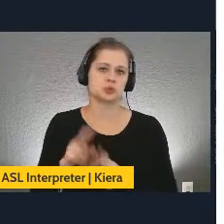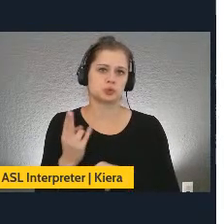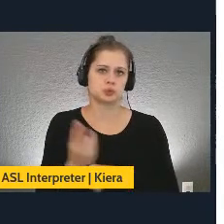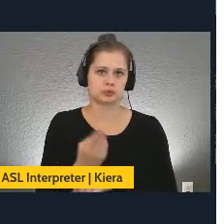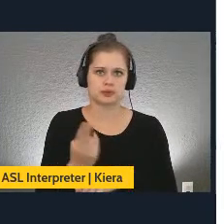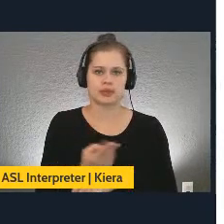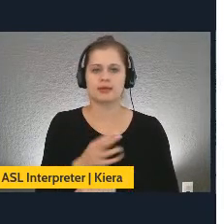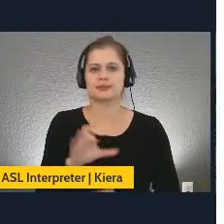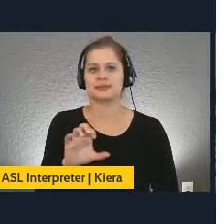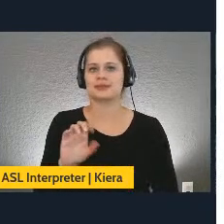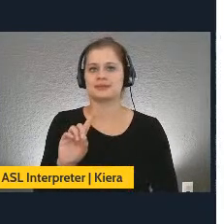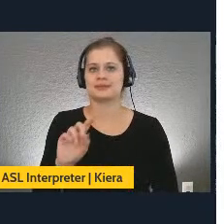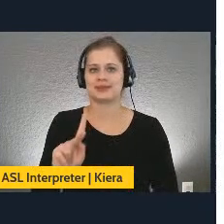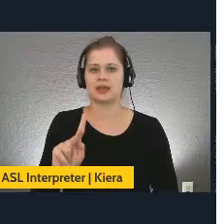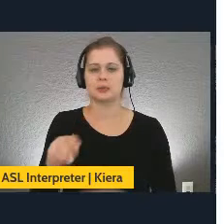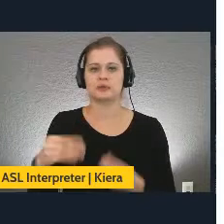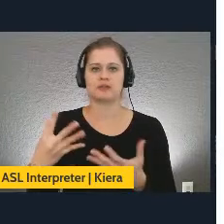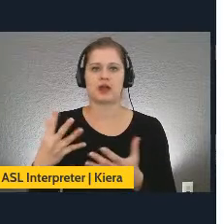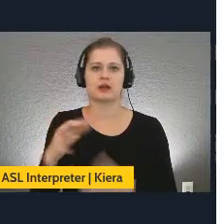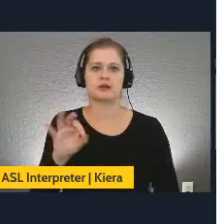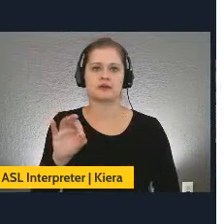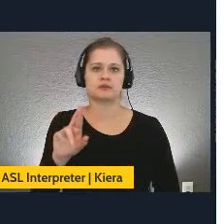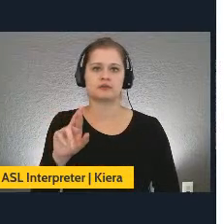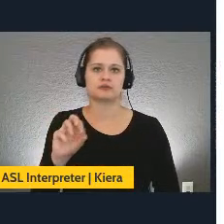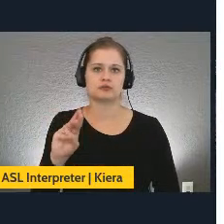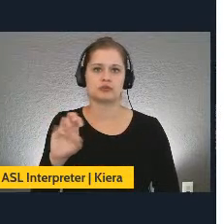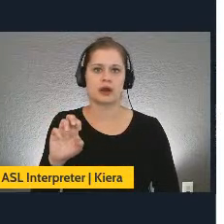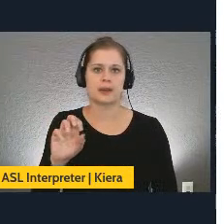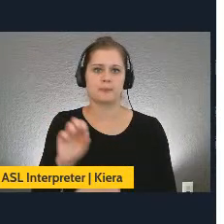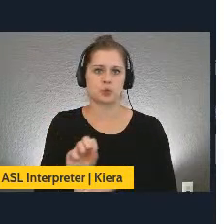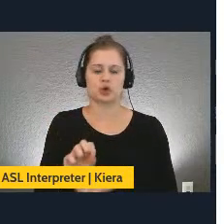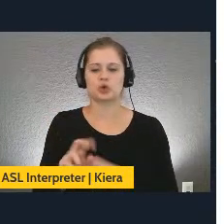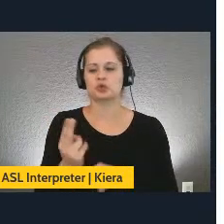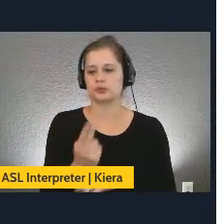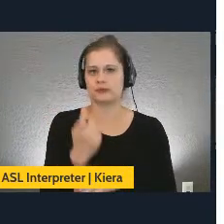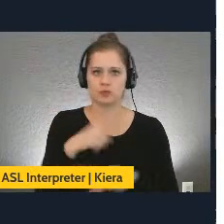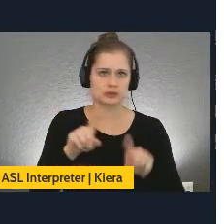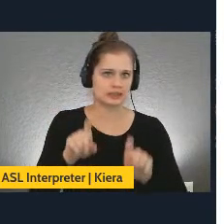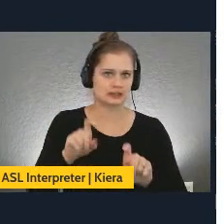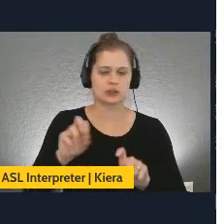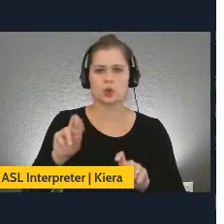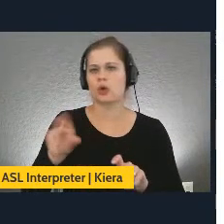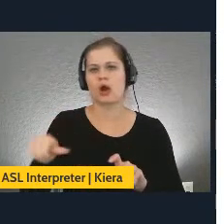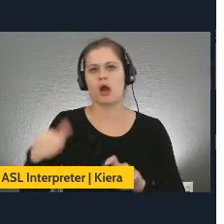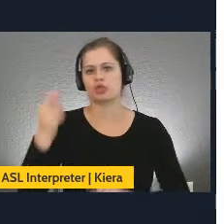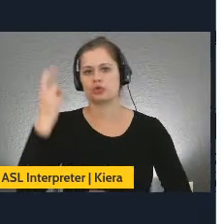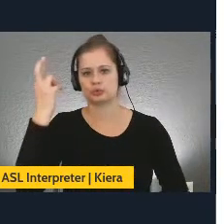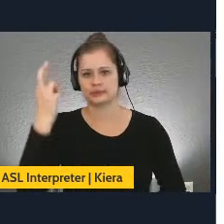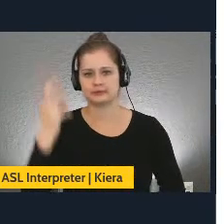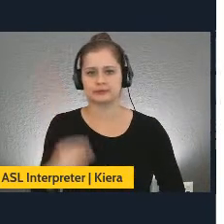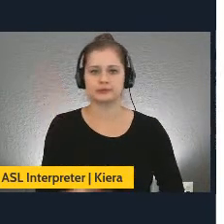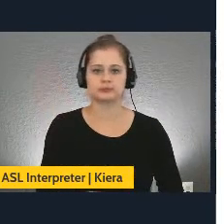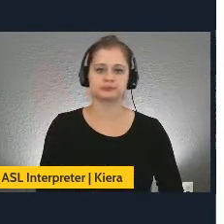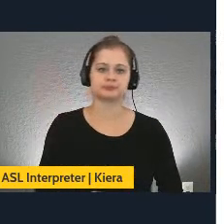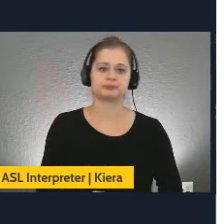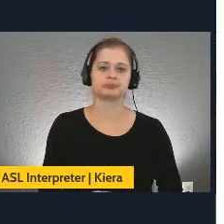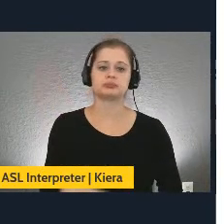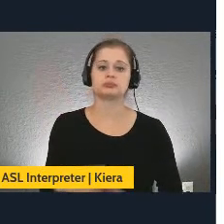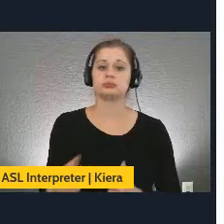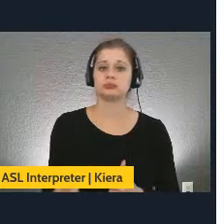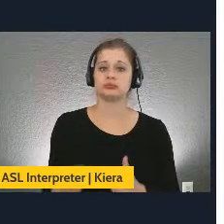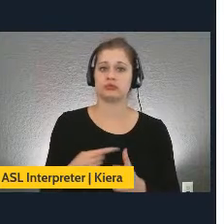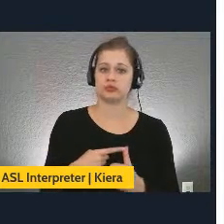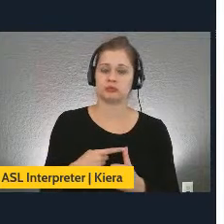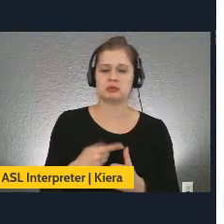framework and use it for either testing or also other cases. So first of all, this is